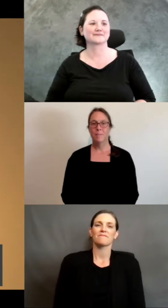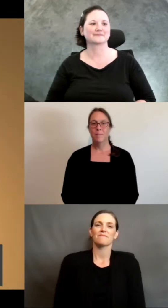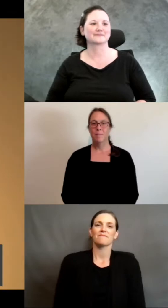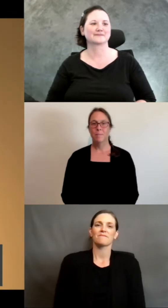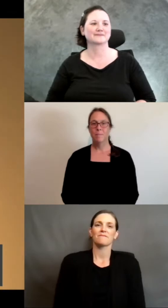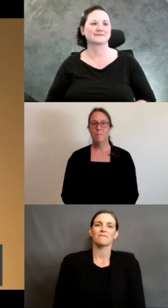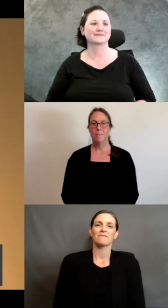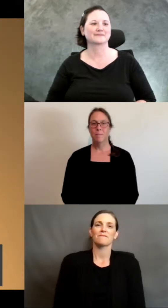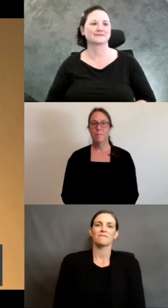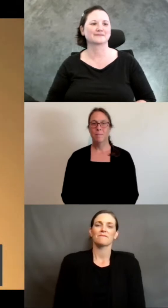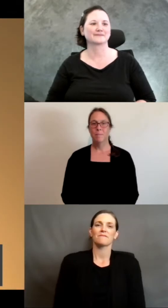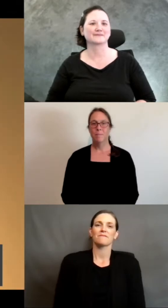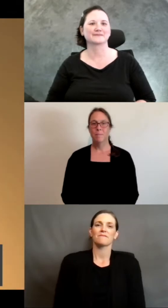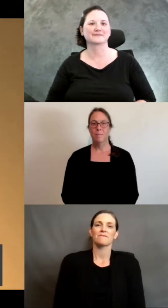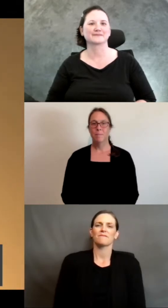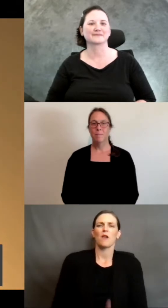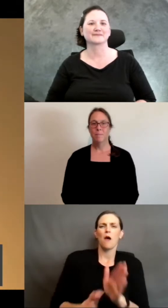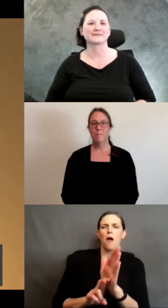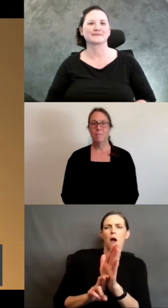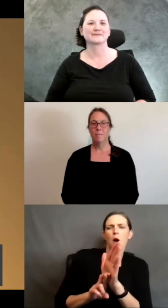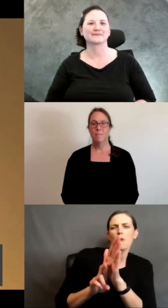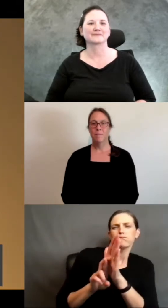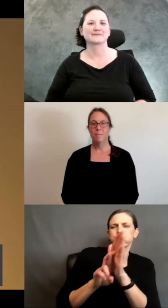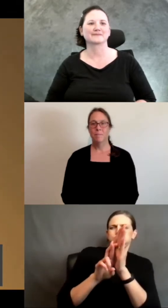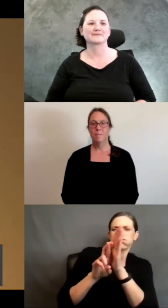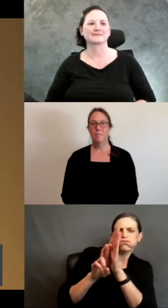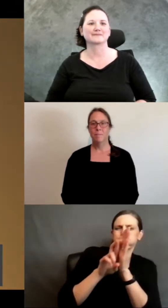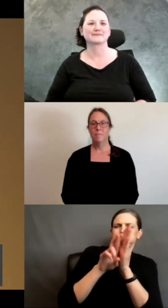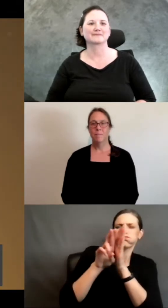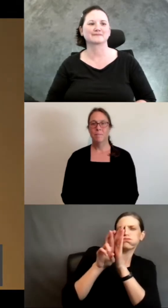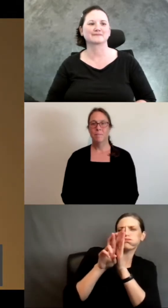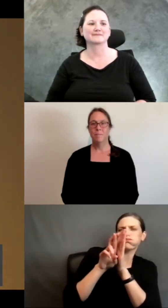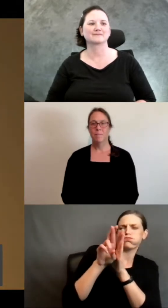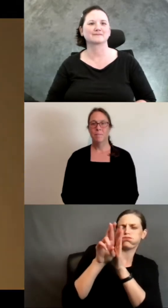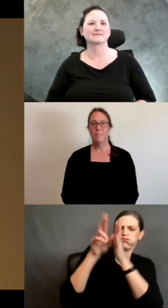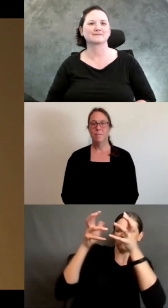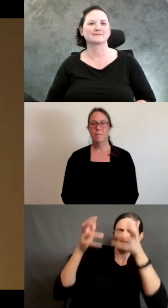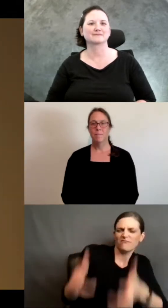the spaceship powers into the air with its massive rocket engines.